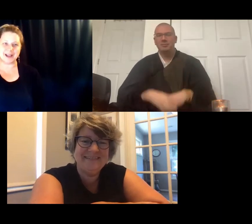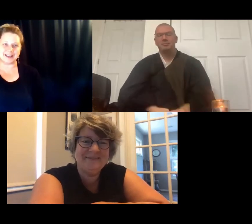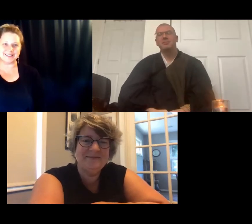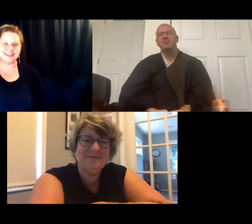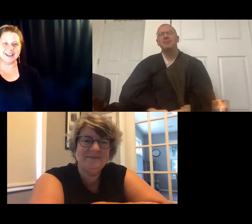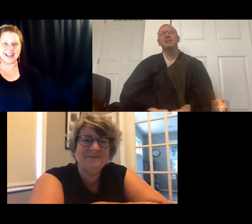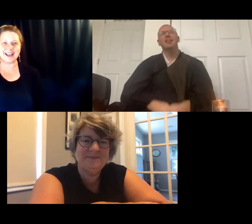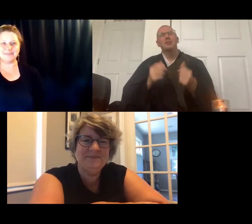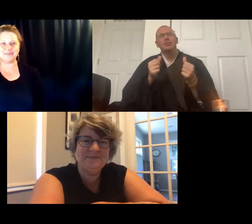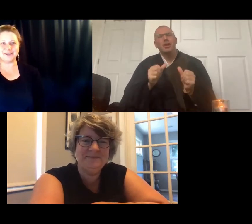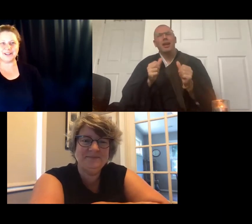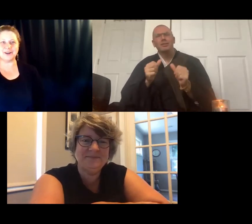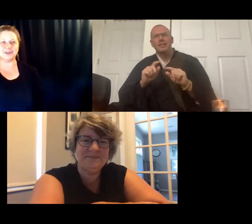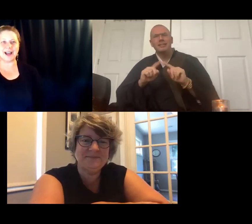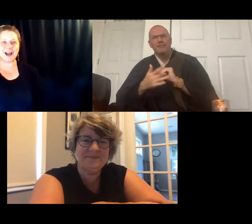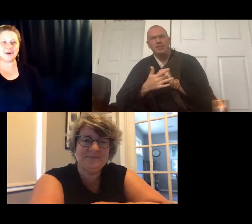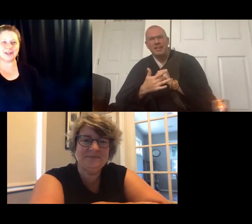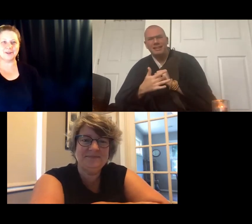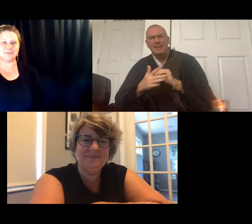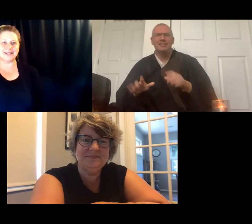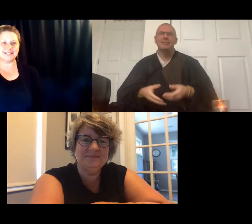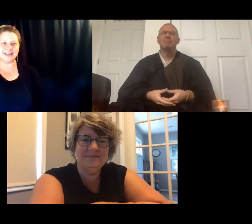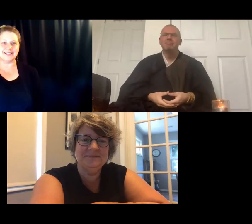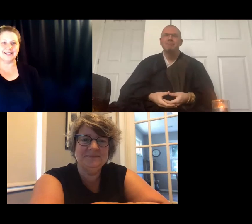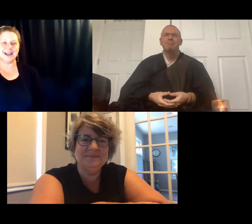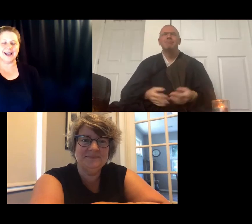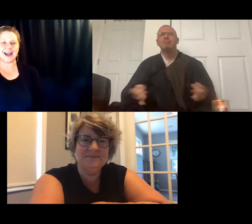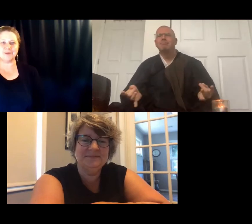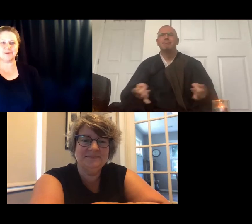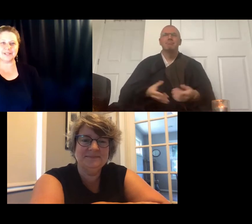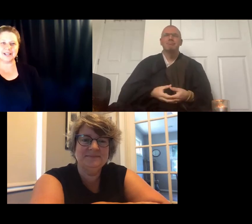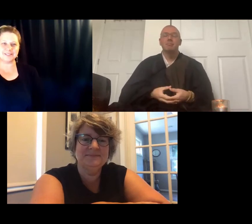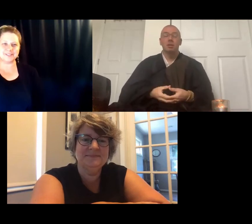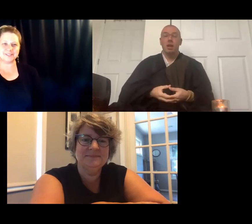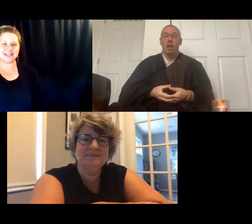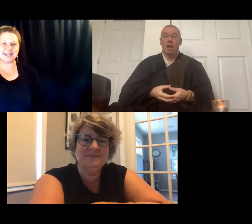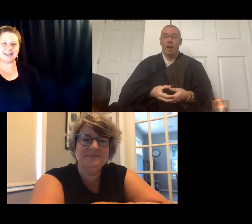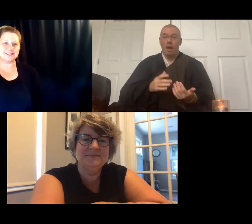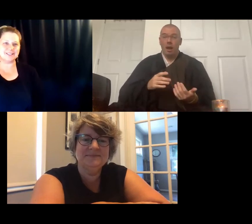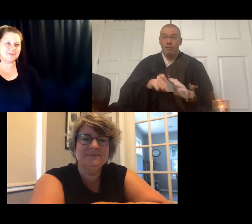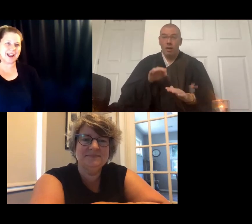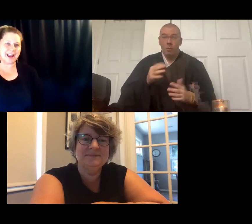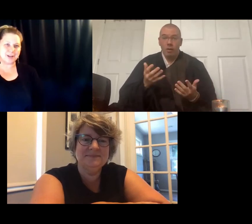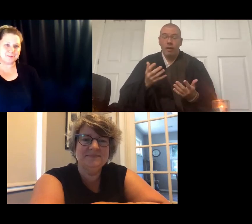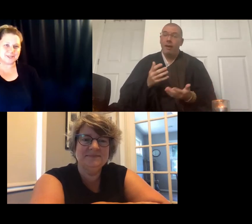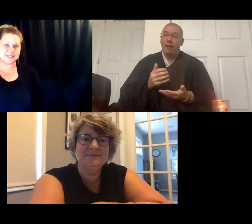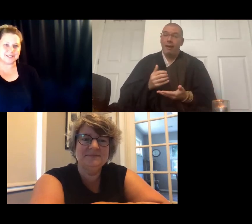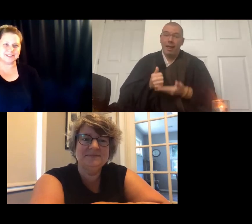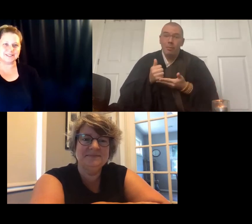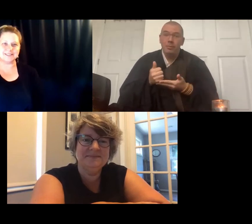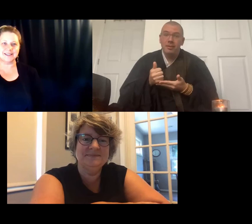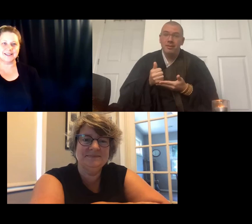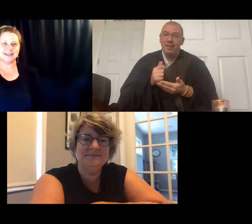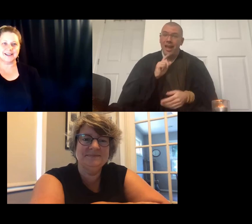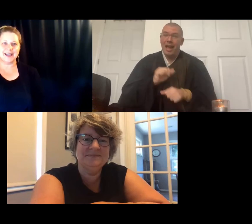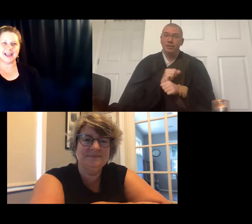I read. And I figured out how I could meditate. I worked on different techniques, different hand